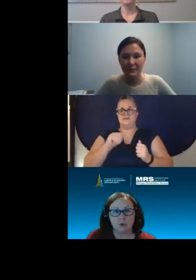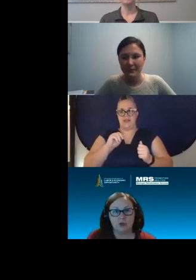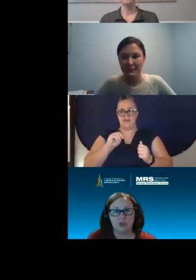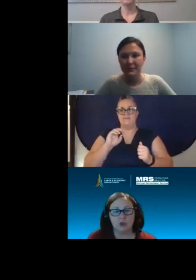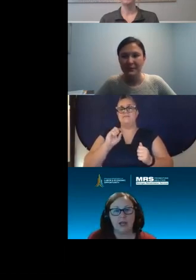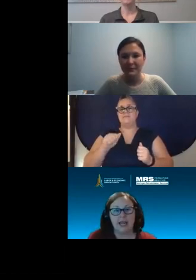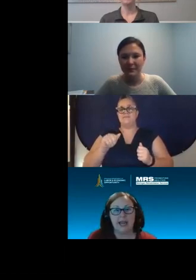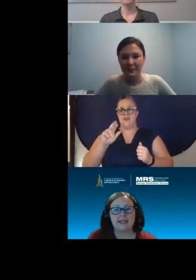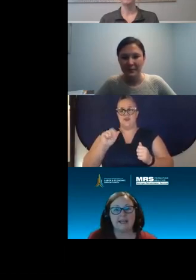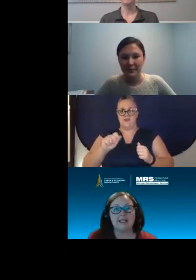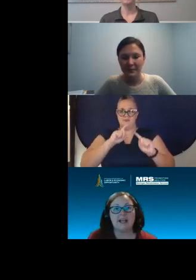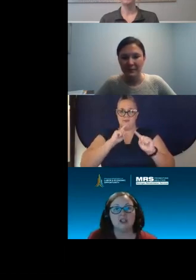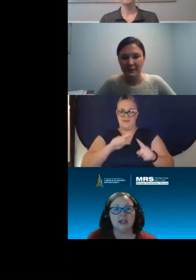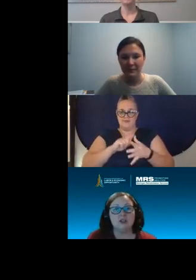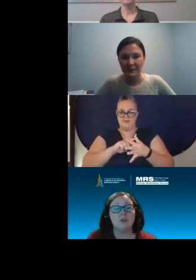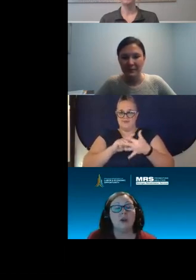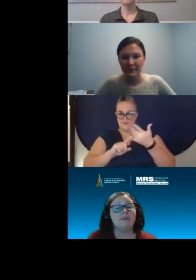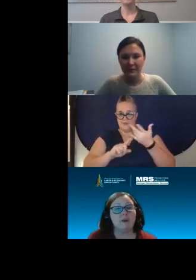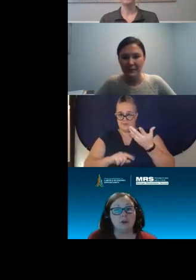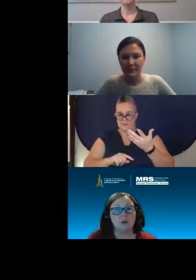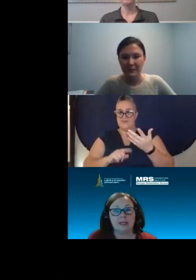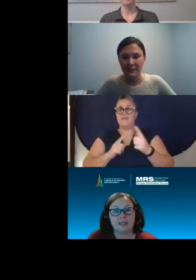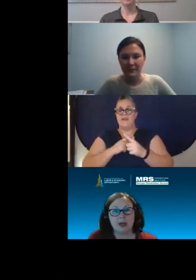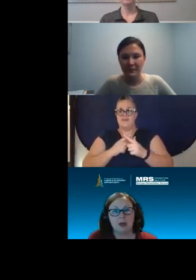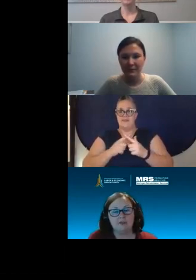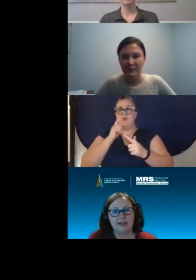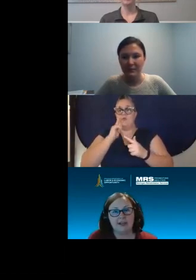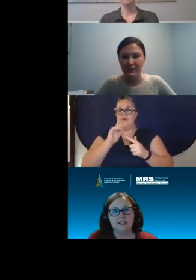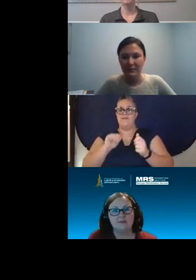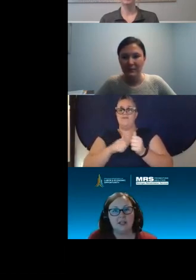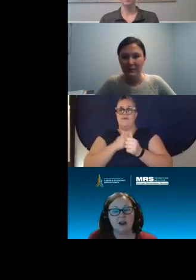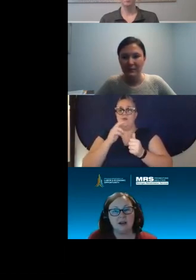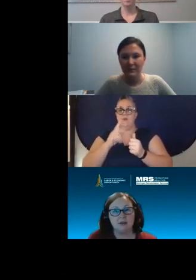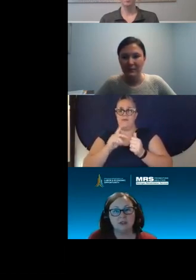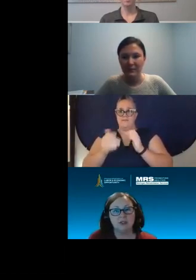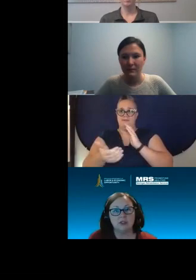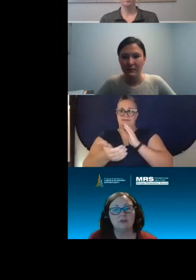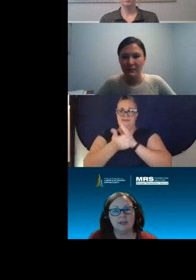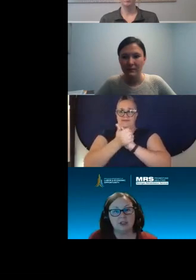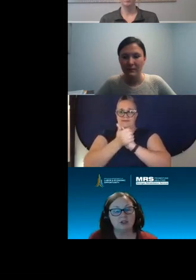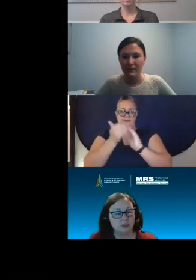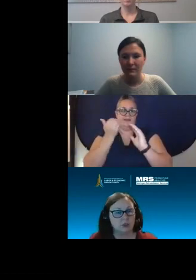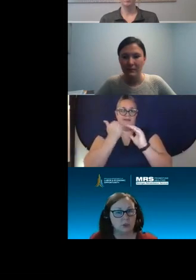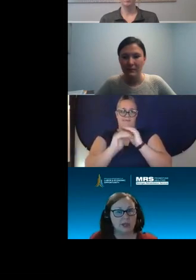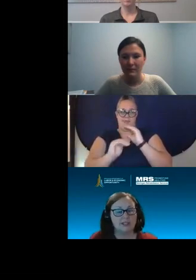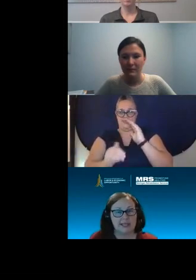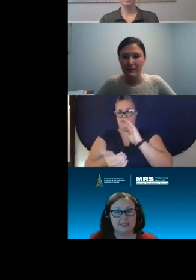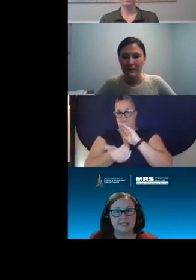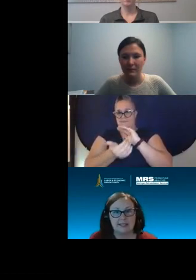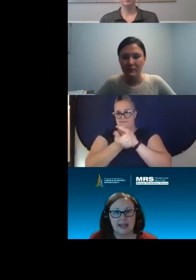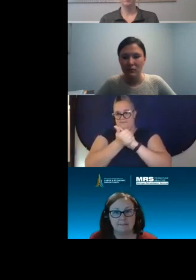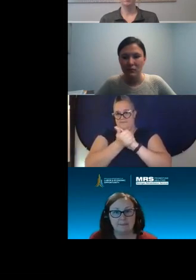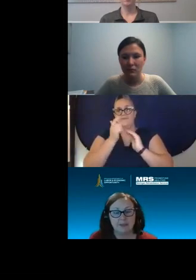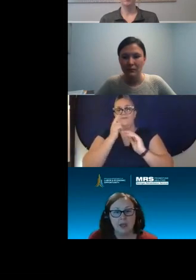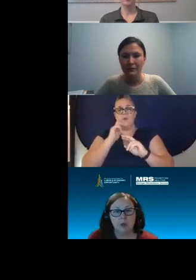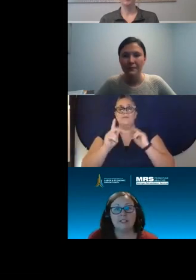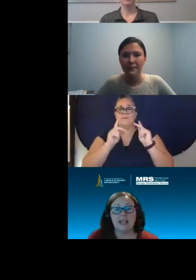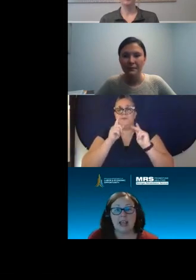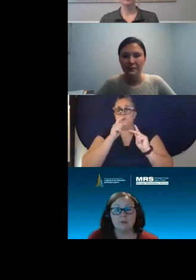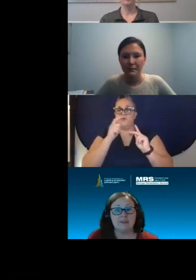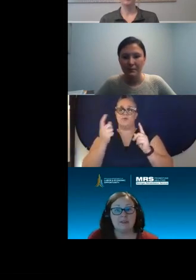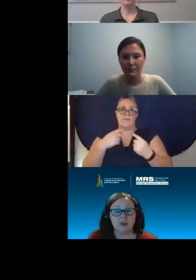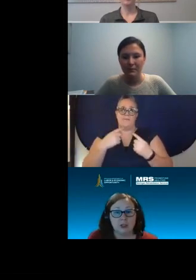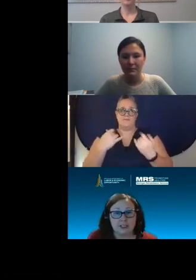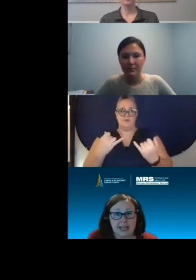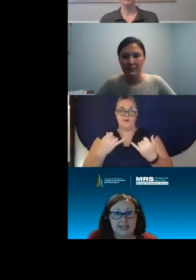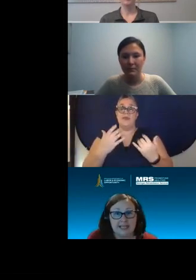answered for you and attach that to a follow-up email provided to the VR counselors and the registrants who attended today. Once again,